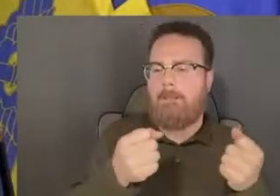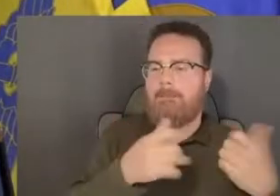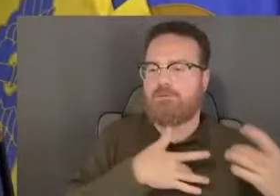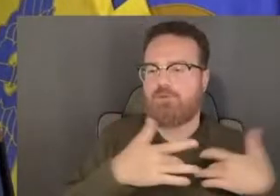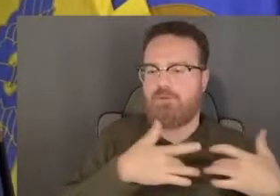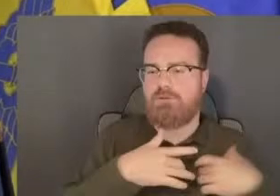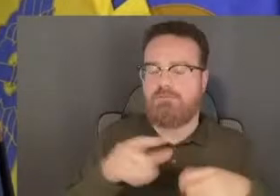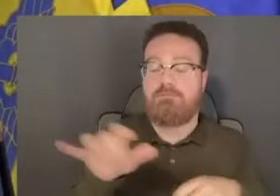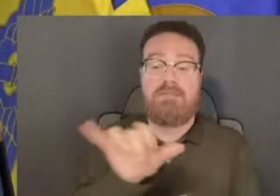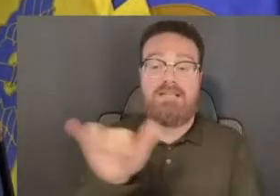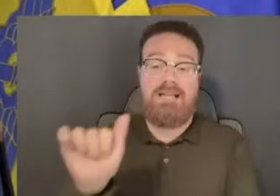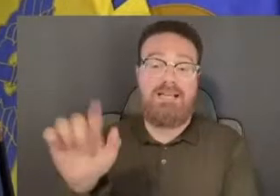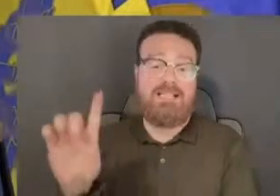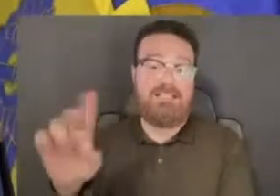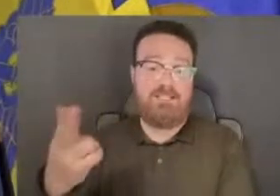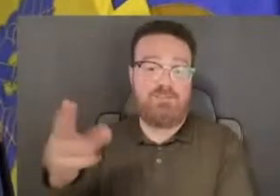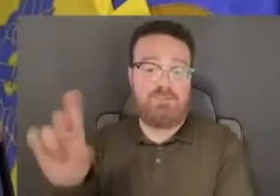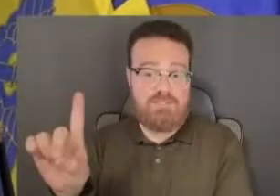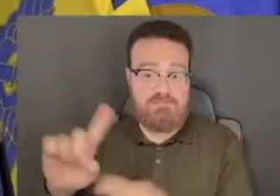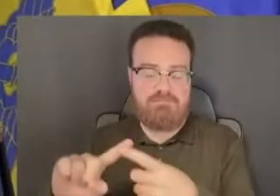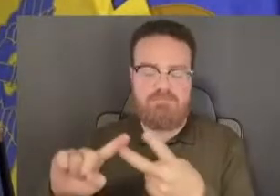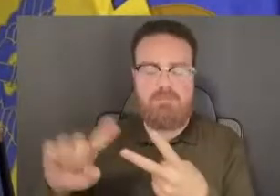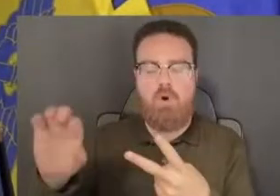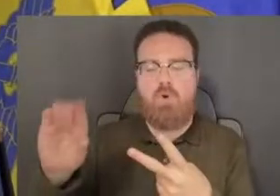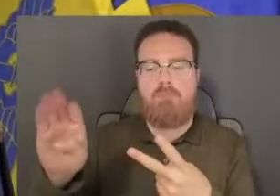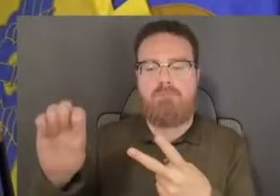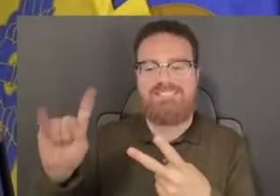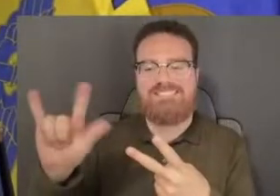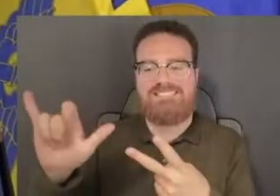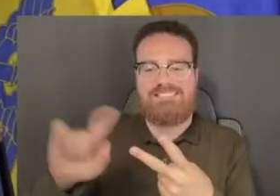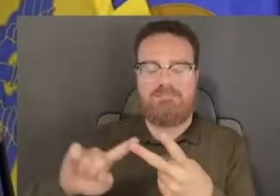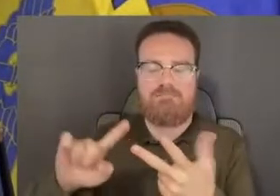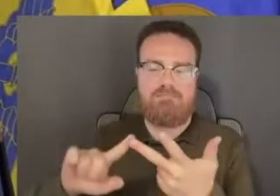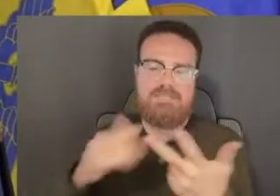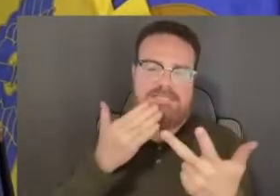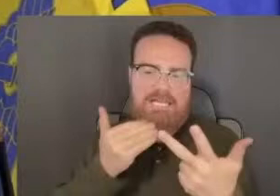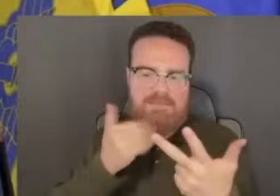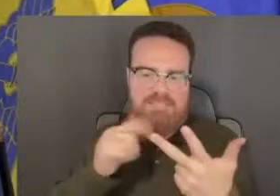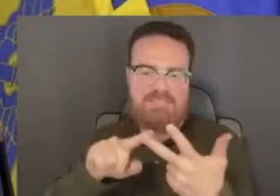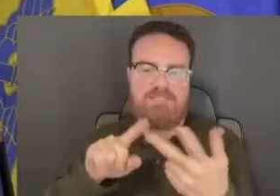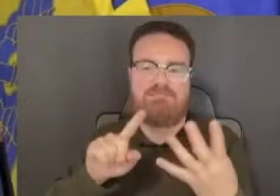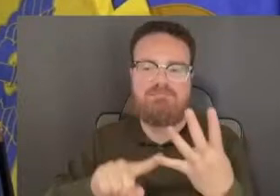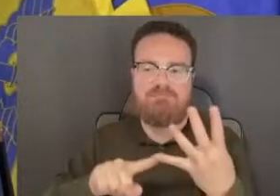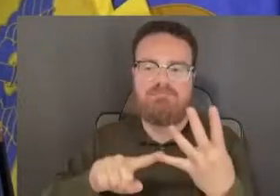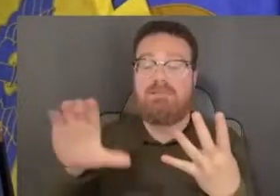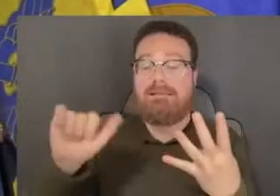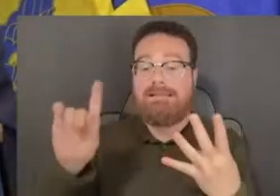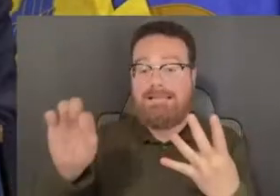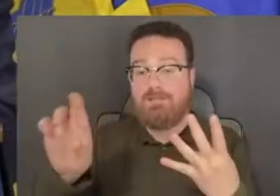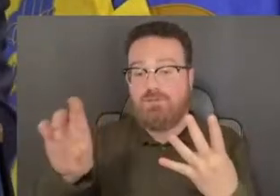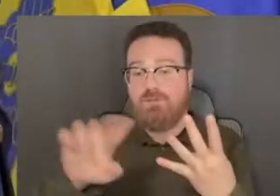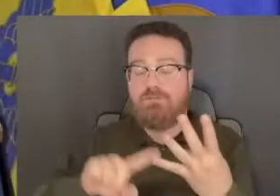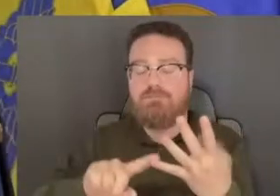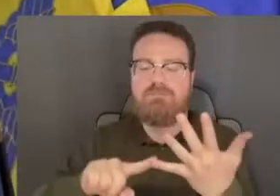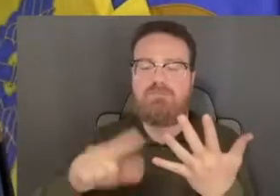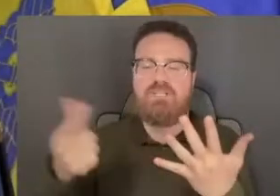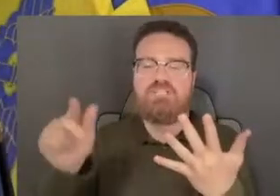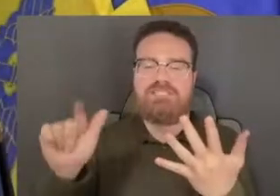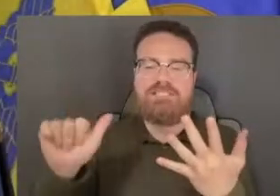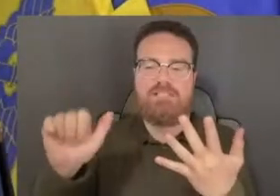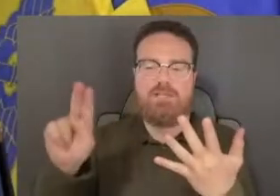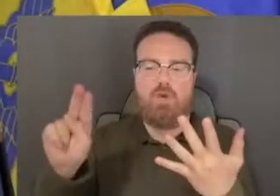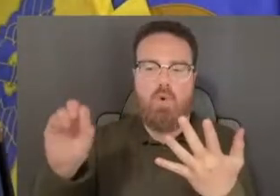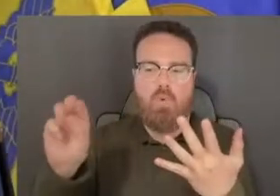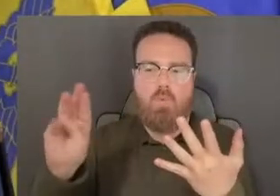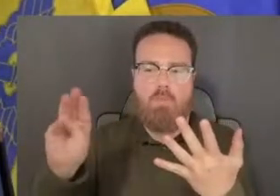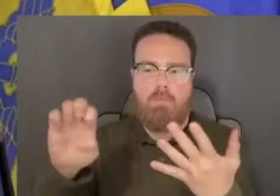disorder, obesity, diabetes, insulin resistance, cancer, genomic disruption, GI issues, as